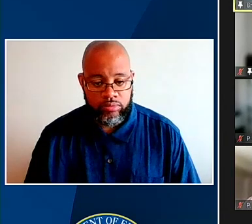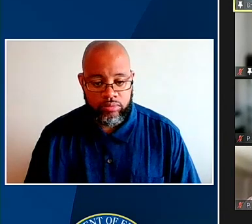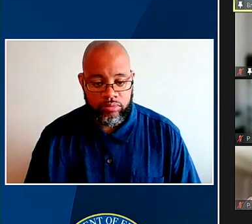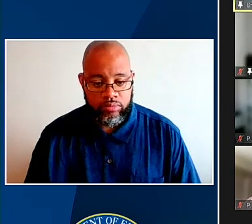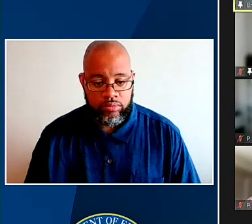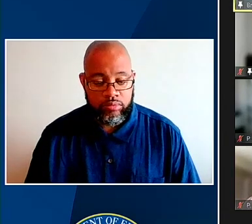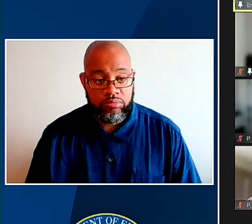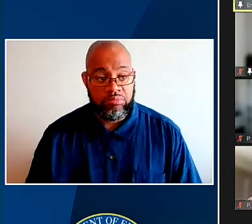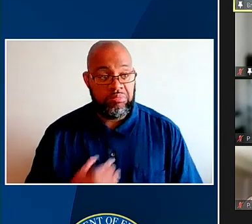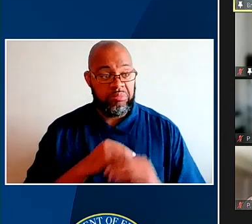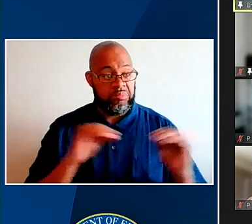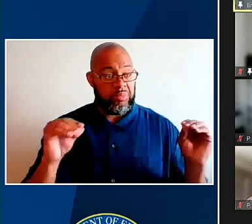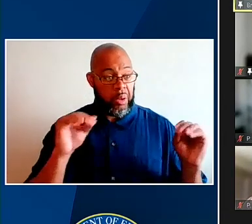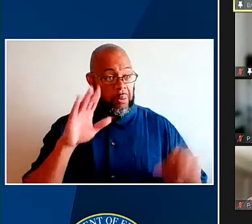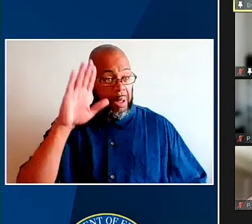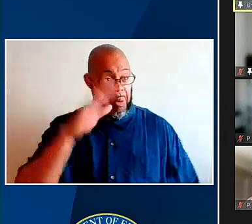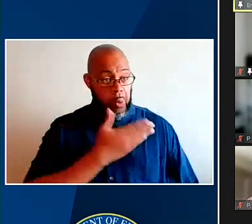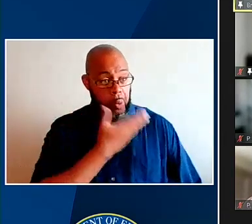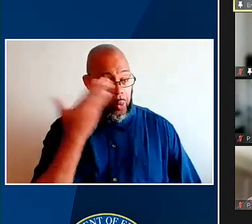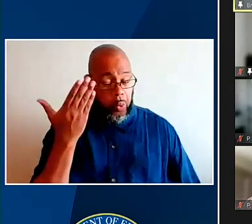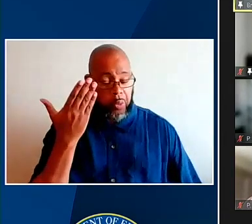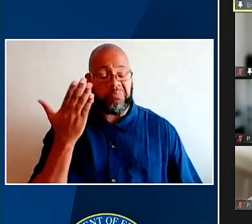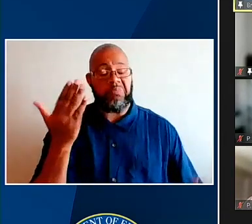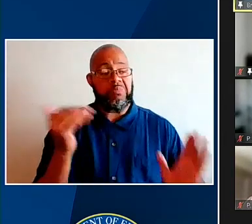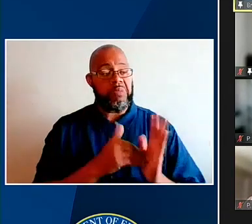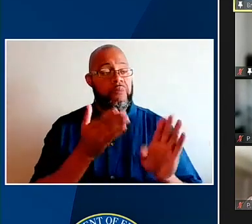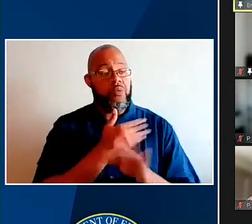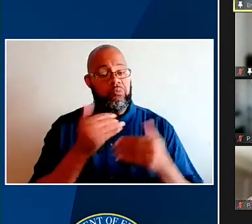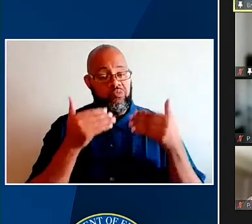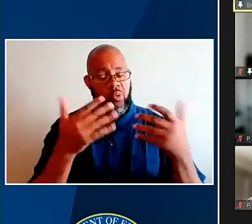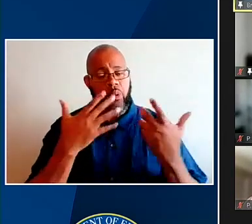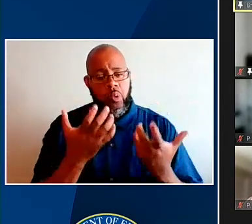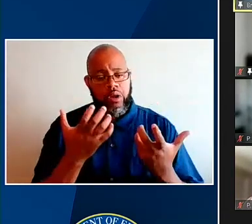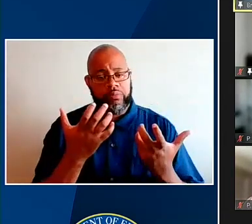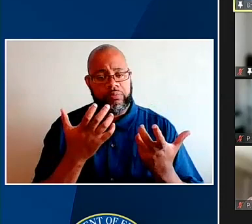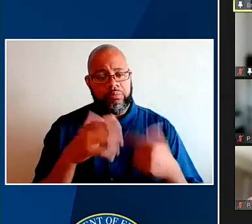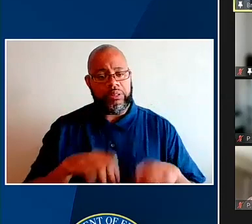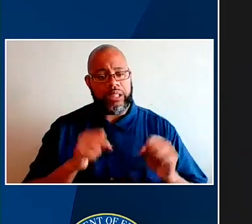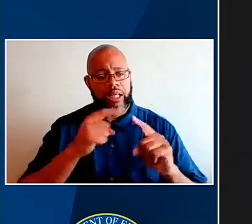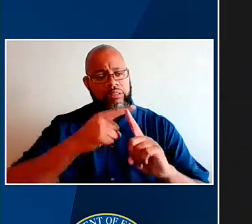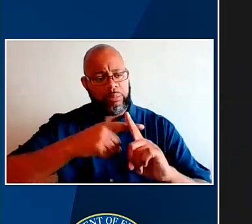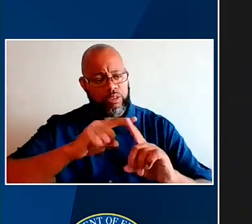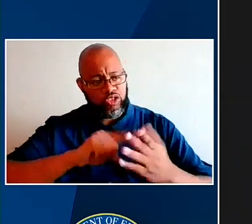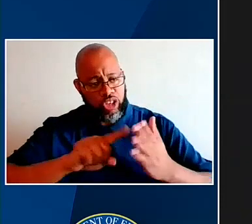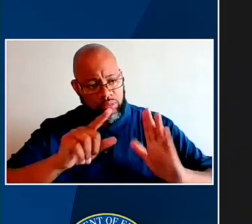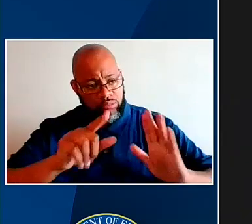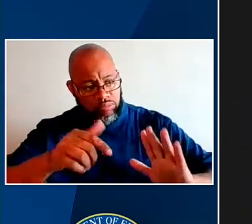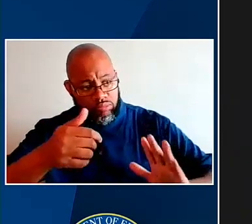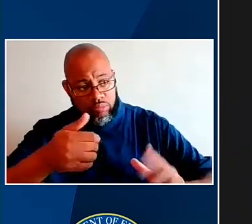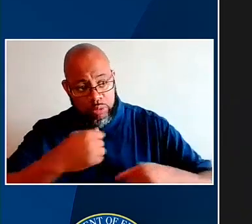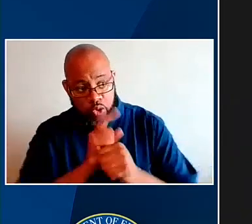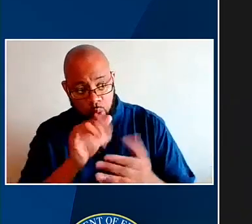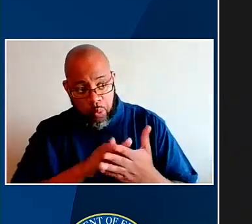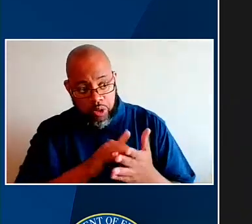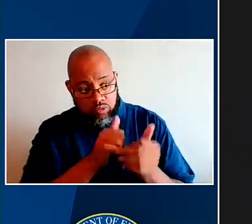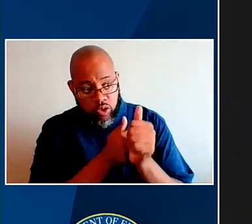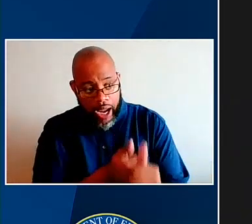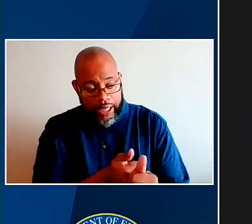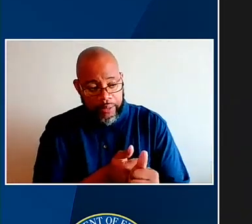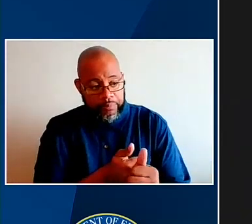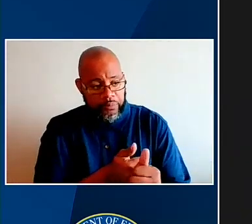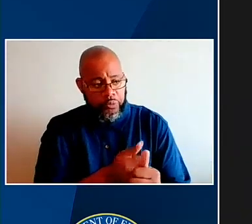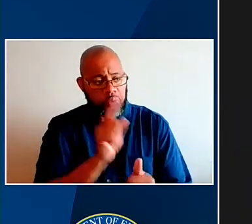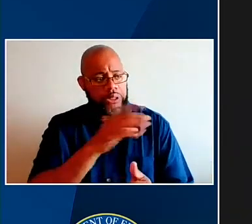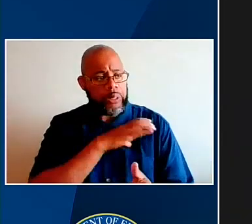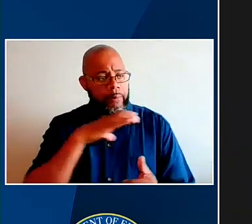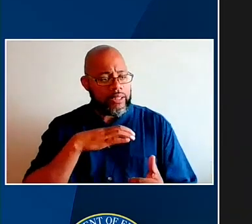Seeing no hands. Again, before we move on, we do want to take a quick temperature check on this just to make sure we're tracking where the committee